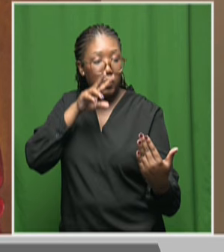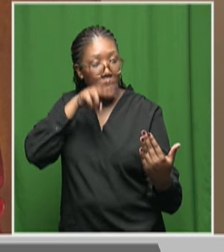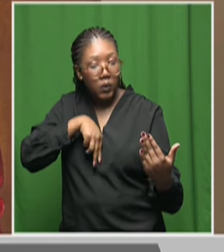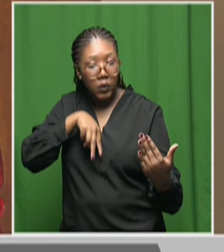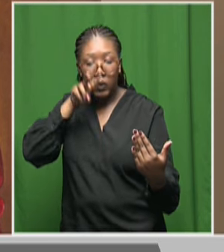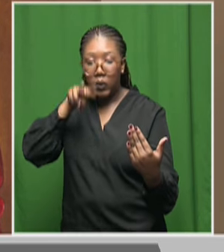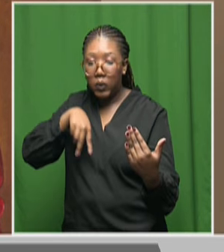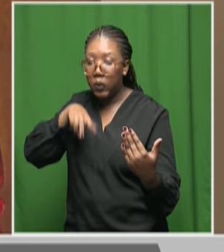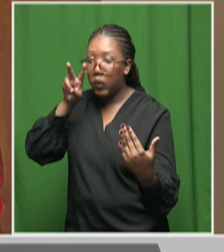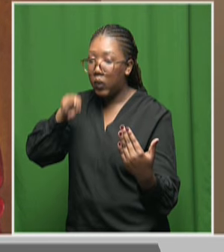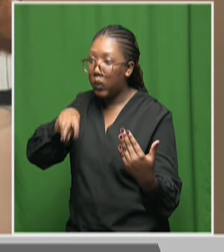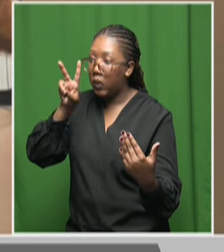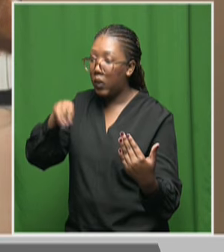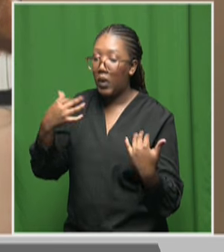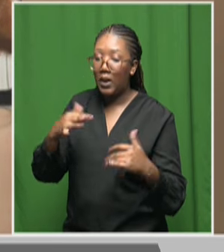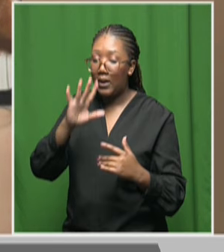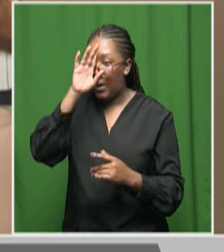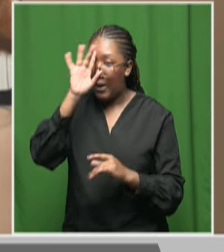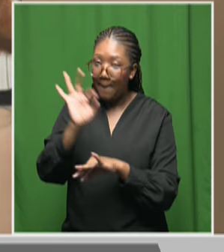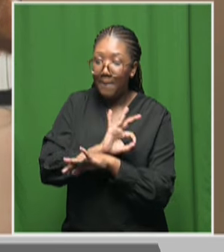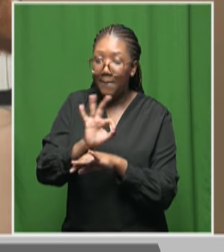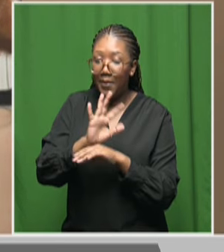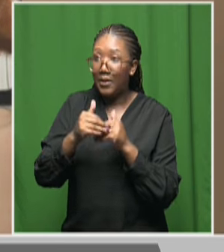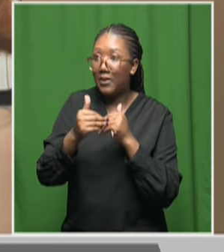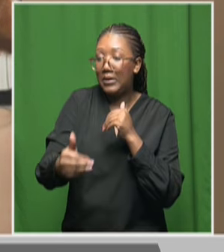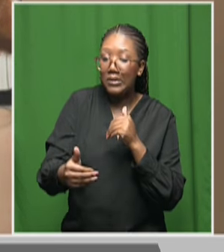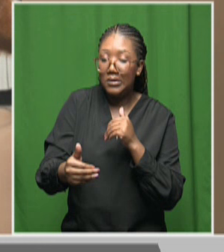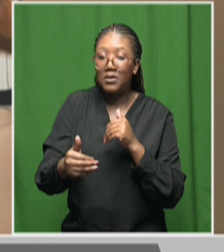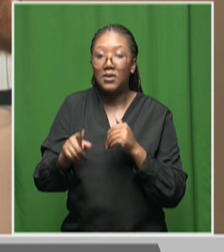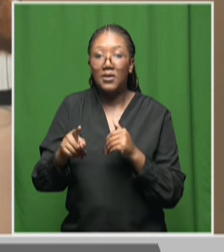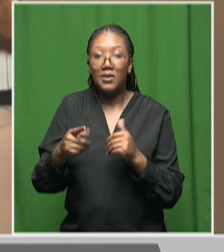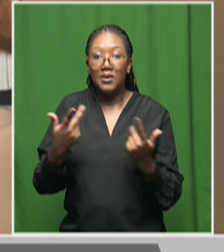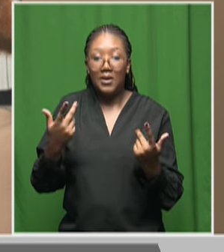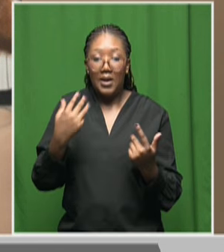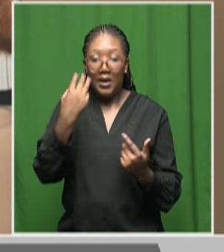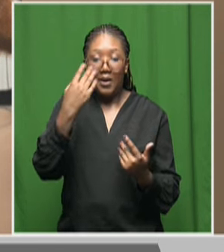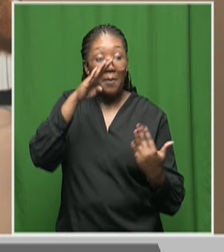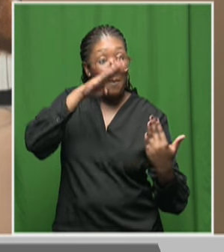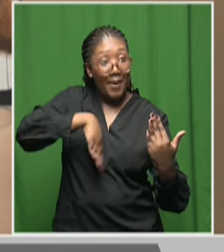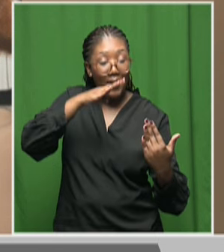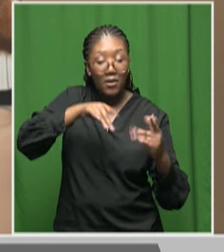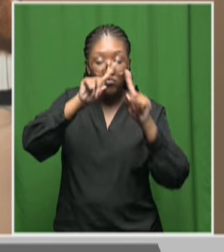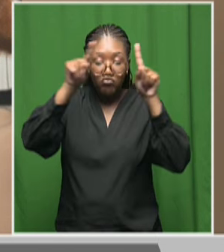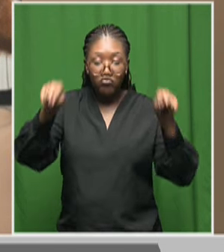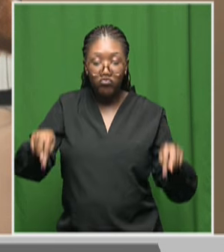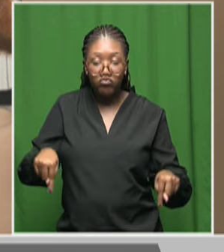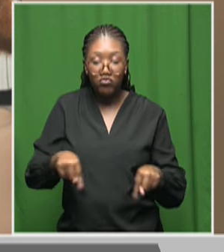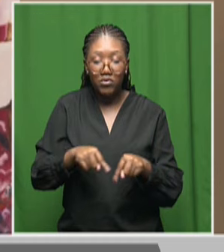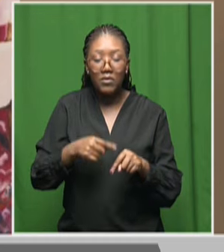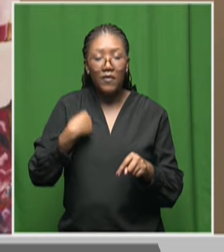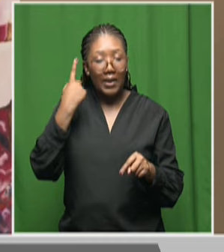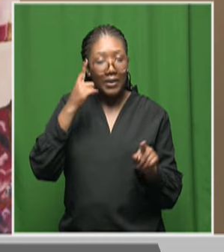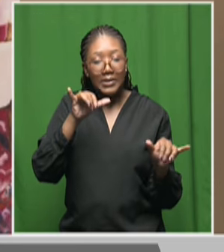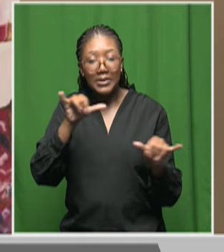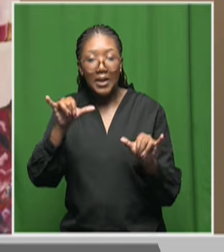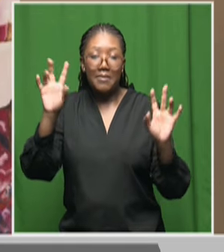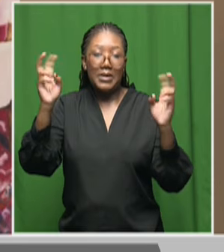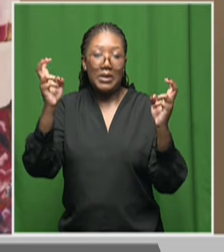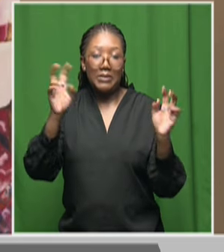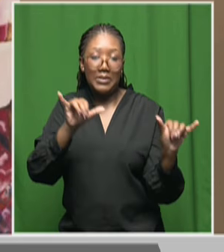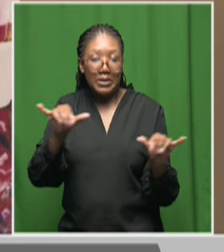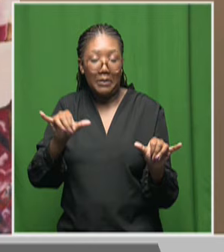of what's coming. These solo exhibition pieces will be more or less thematically the same as well.